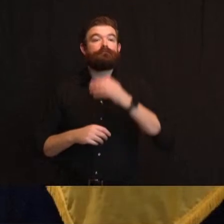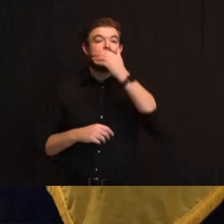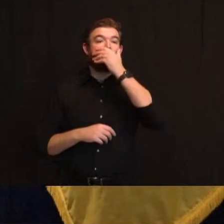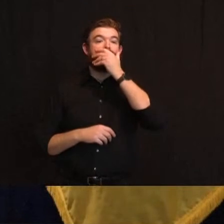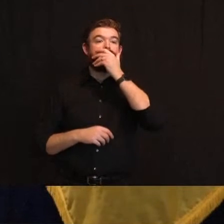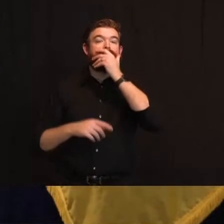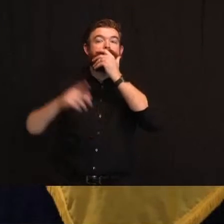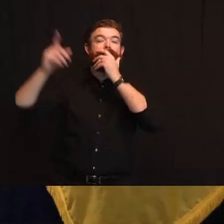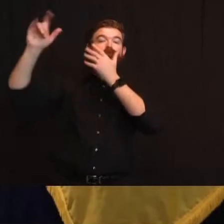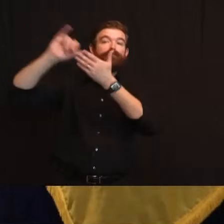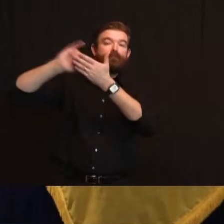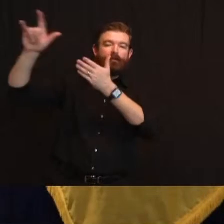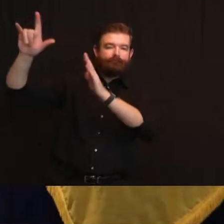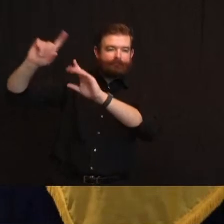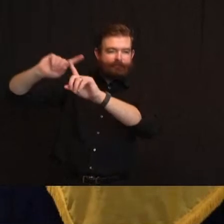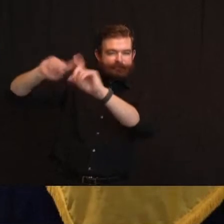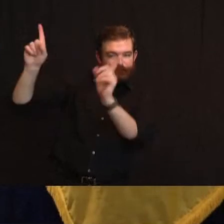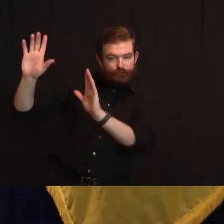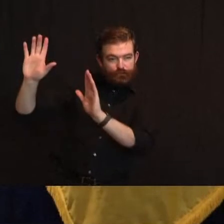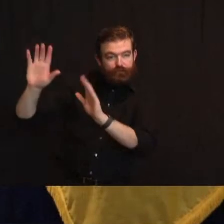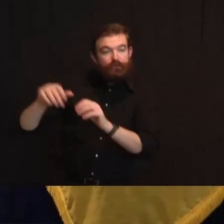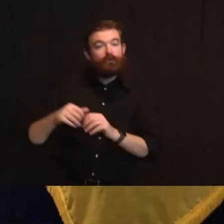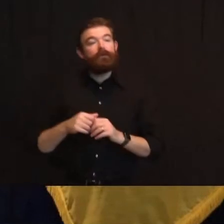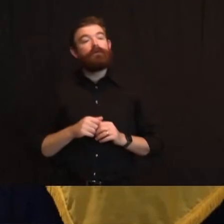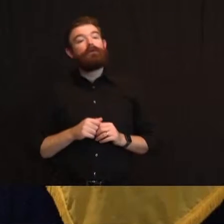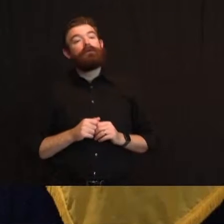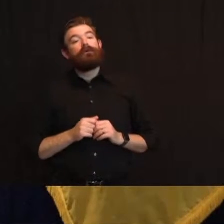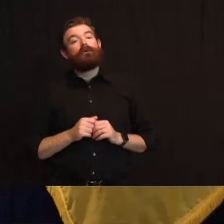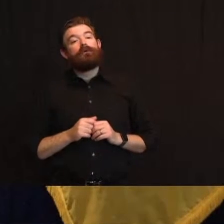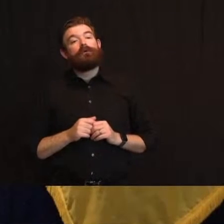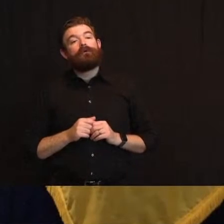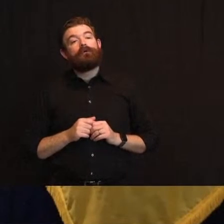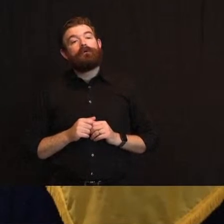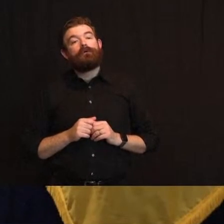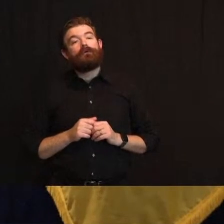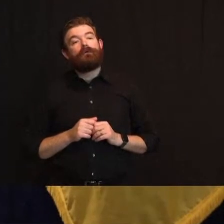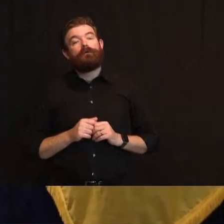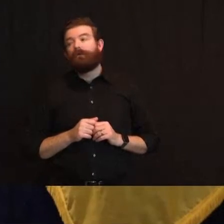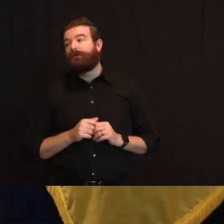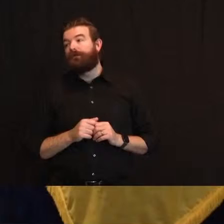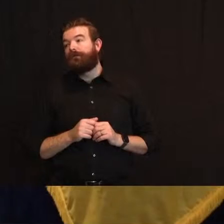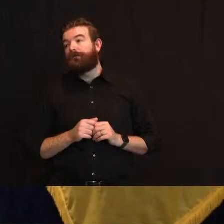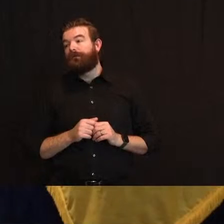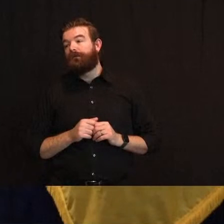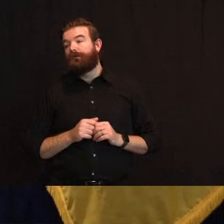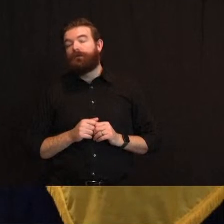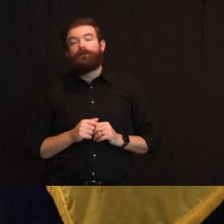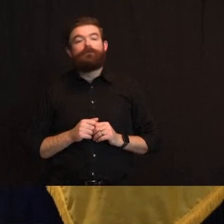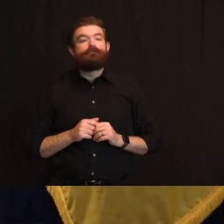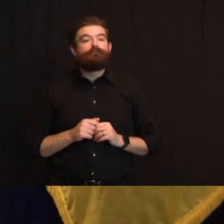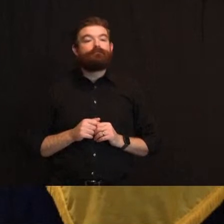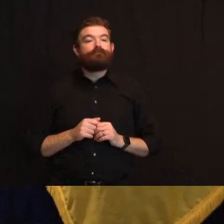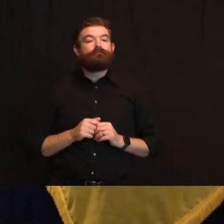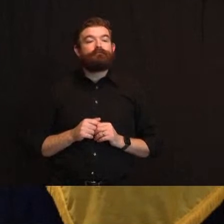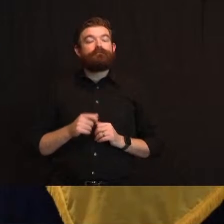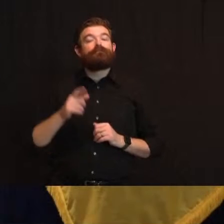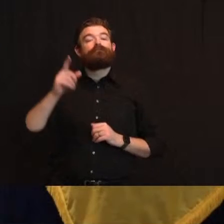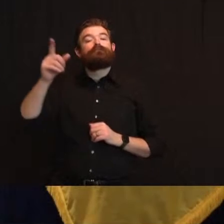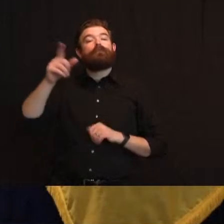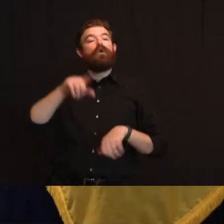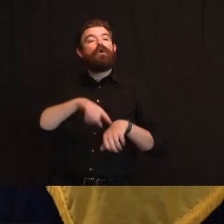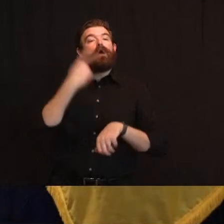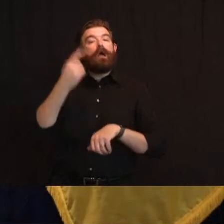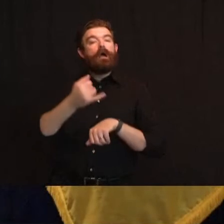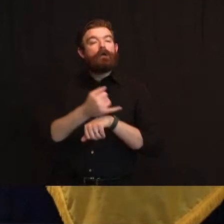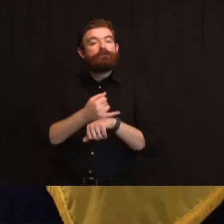or at least as much like Westchester County and Long Island. I believe indoor capacities are still 50% in those places. And